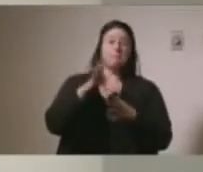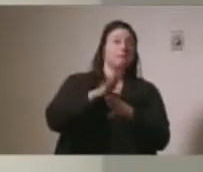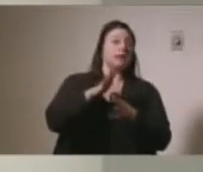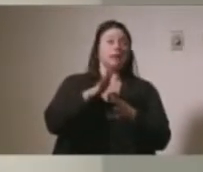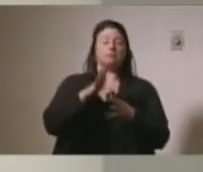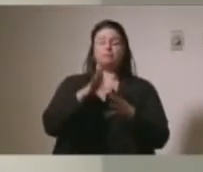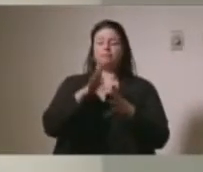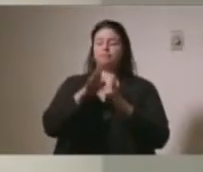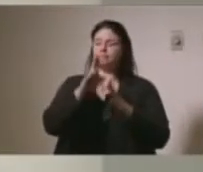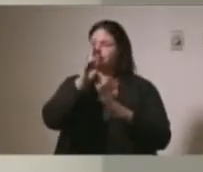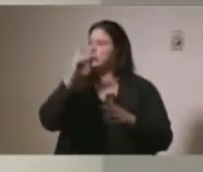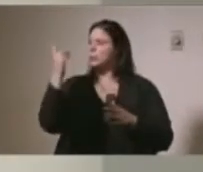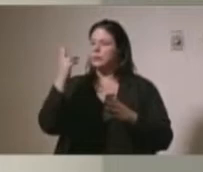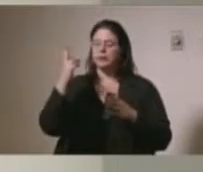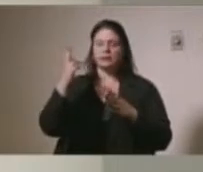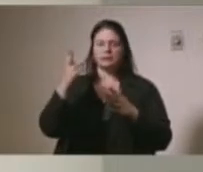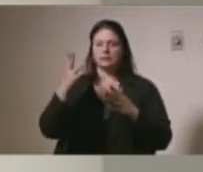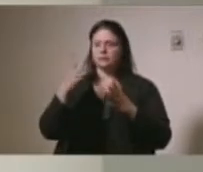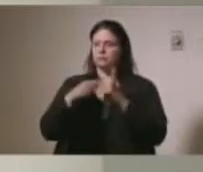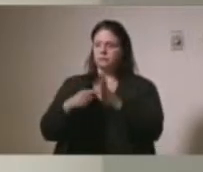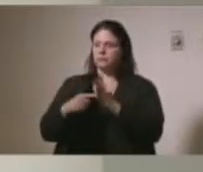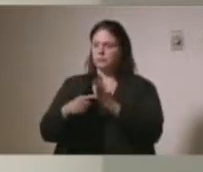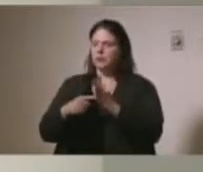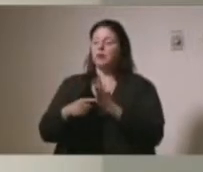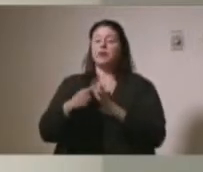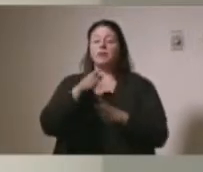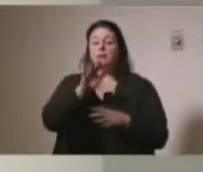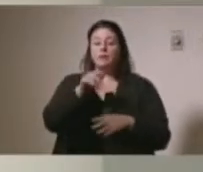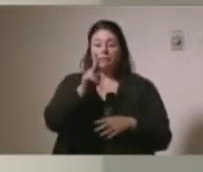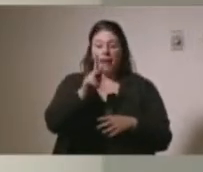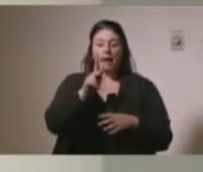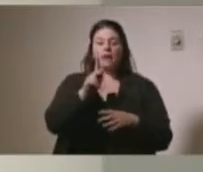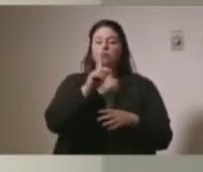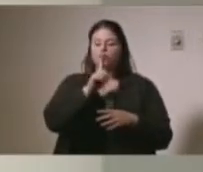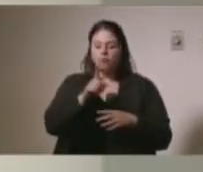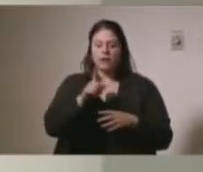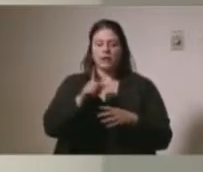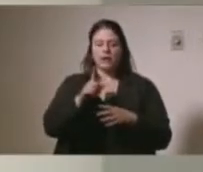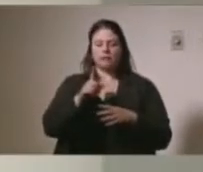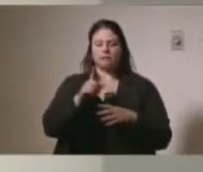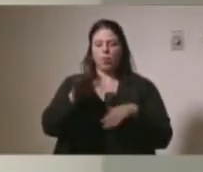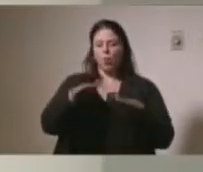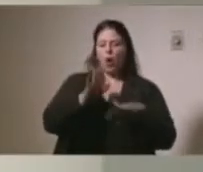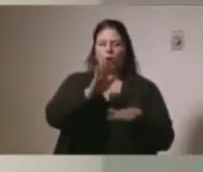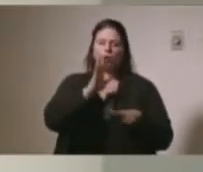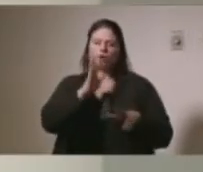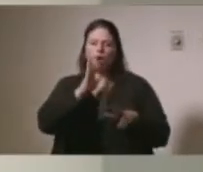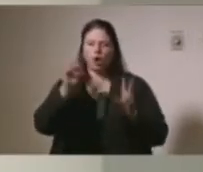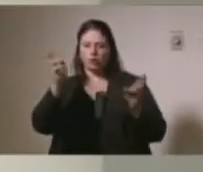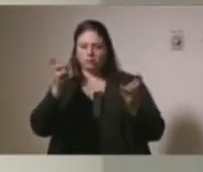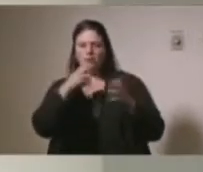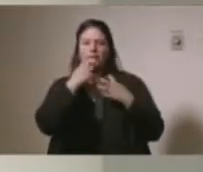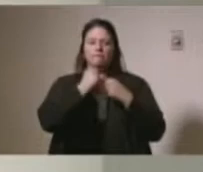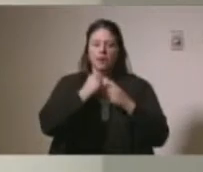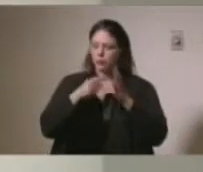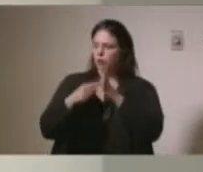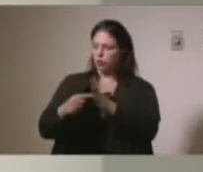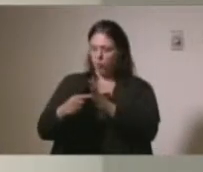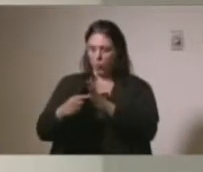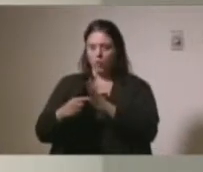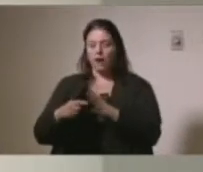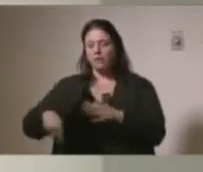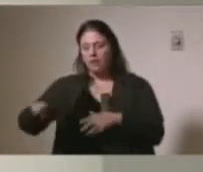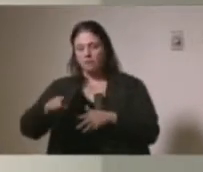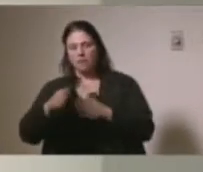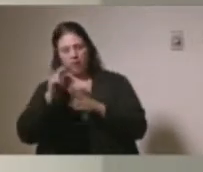important that the bank lives its values and is seen by the New Zealand public as genuine.